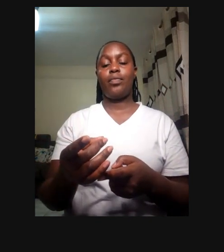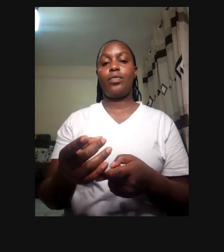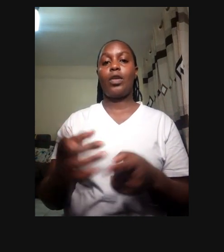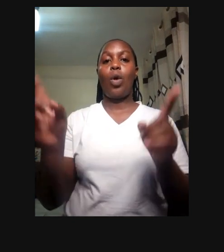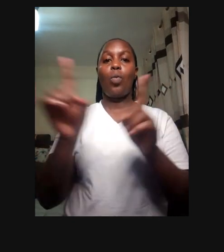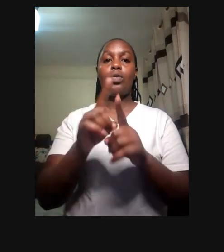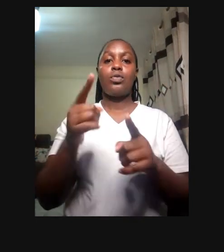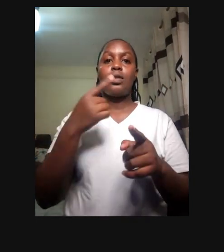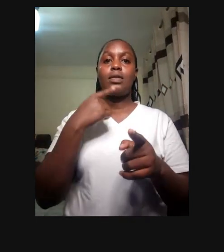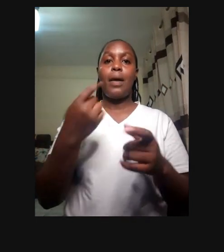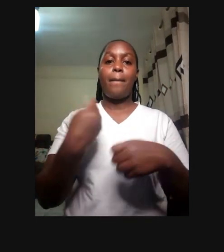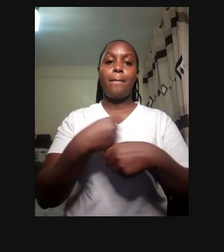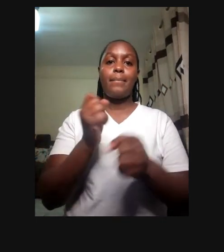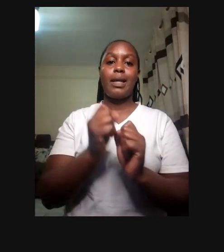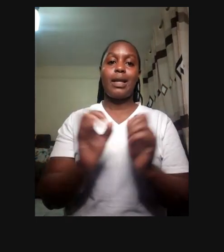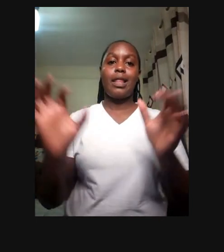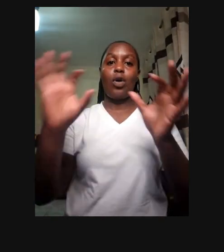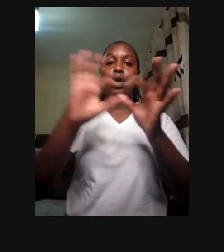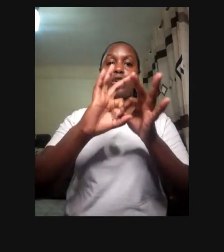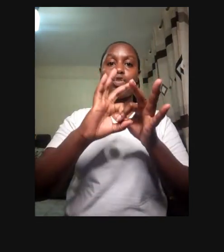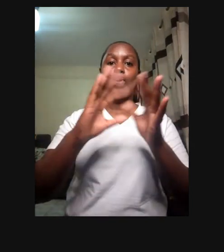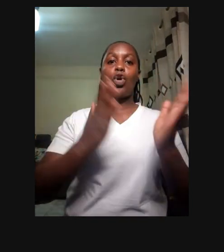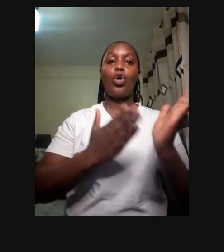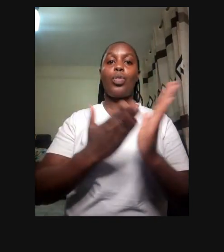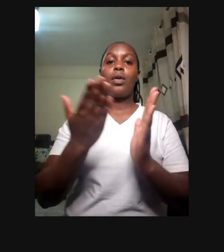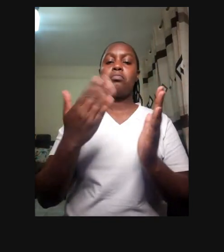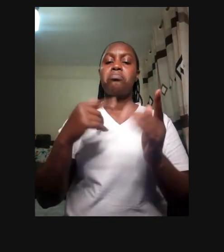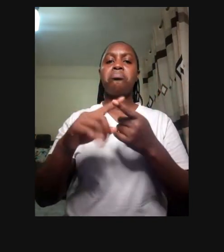connections through social media. Awesome, awesome.